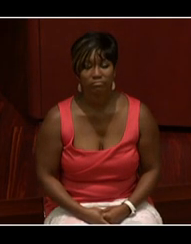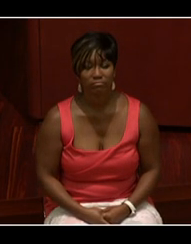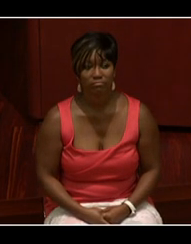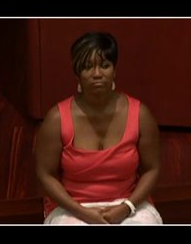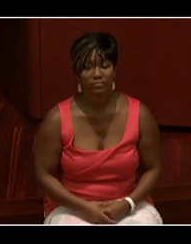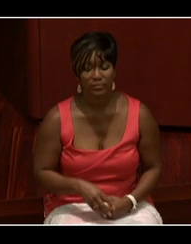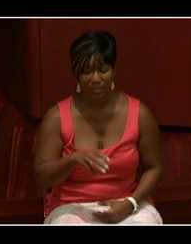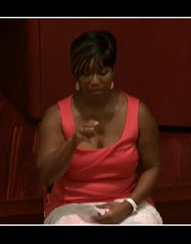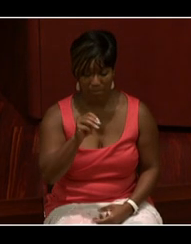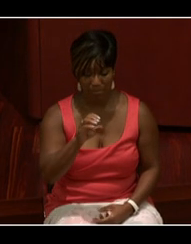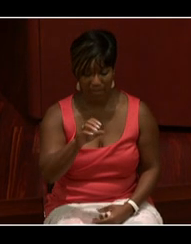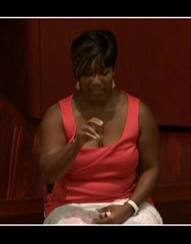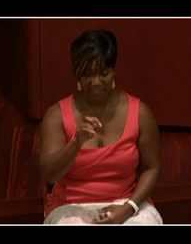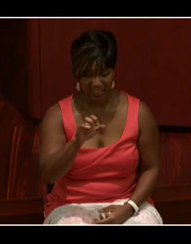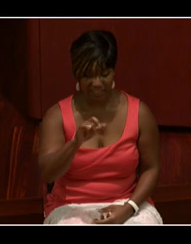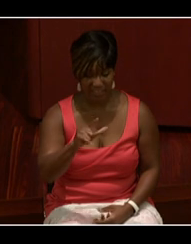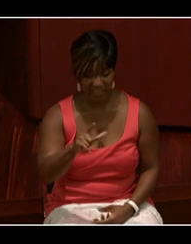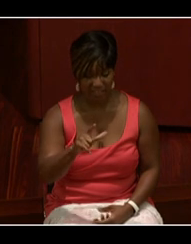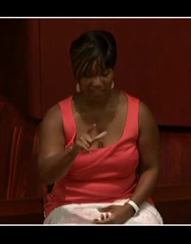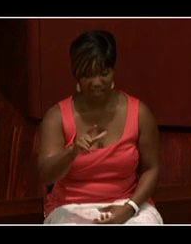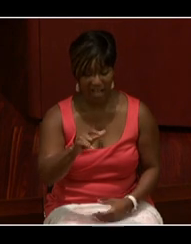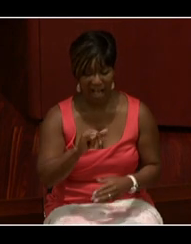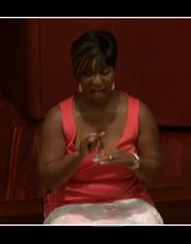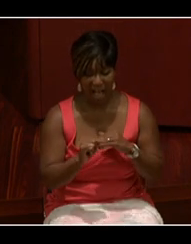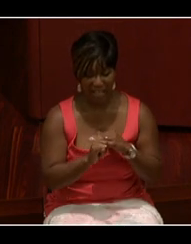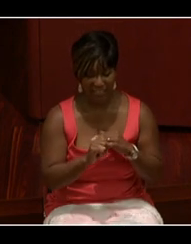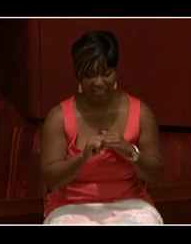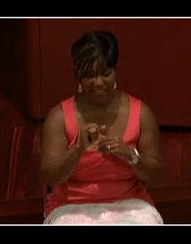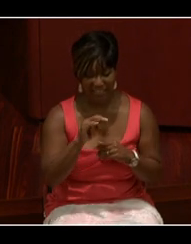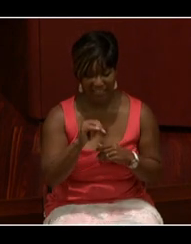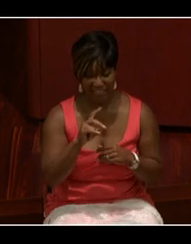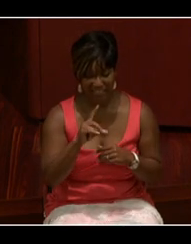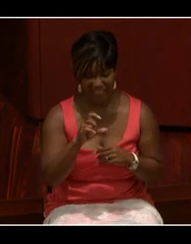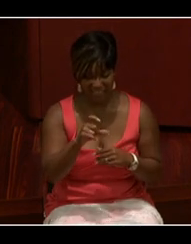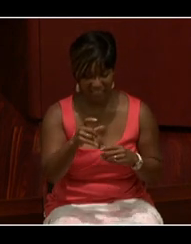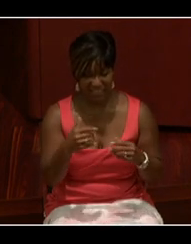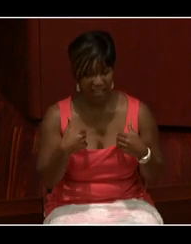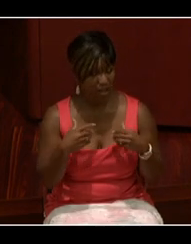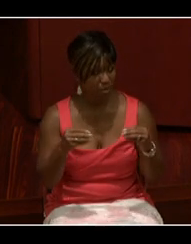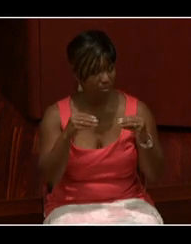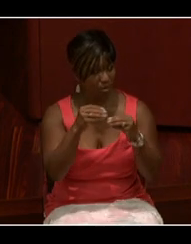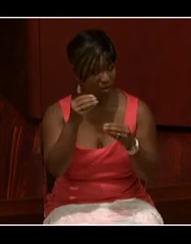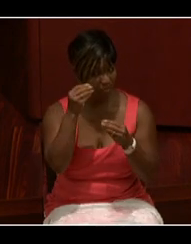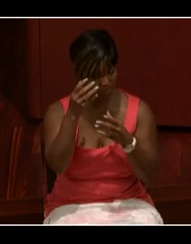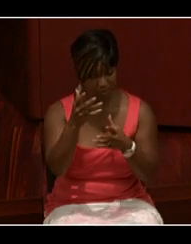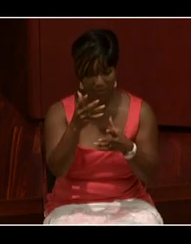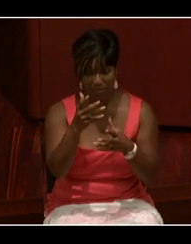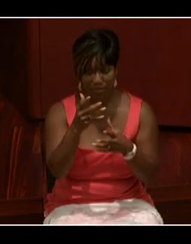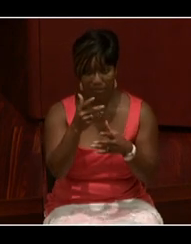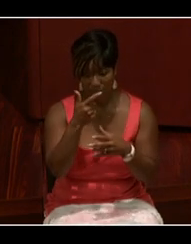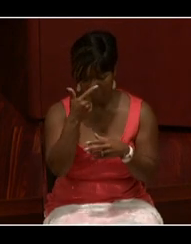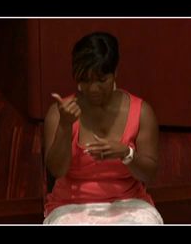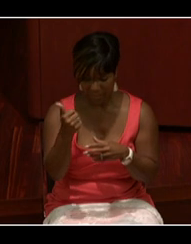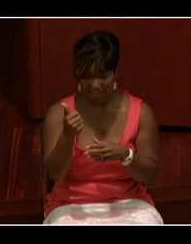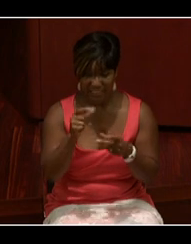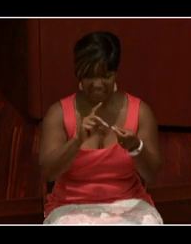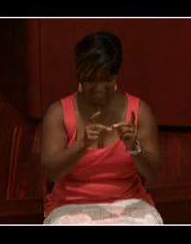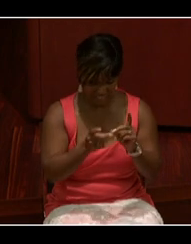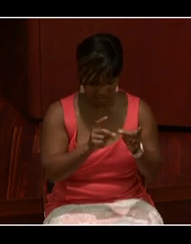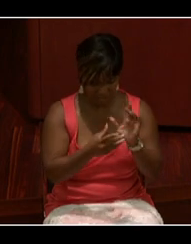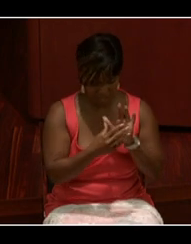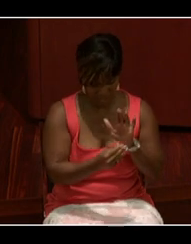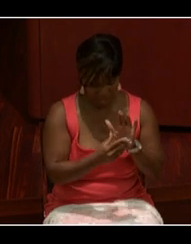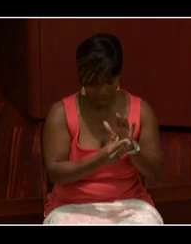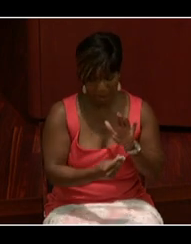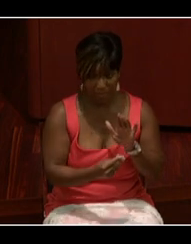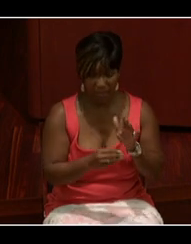The McNeil Island Index on Ancestry has more information than the other three indexes. This is because it is a digitized copy of the